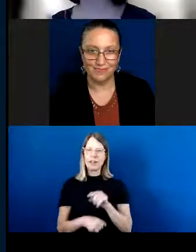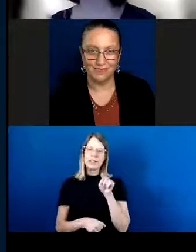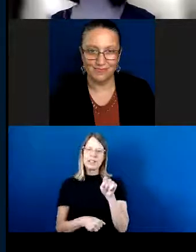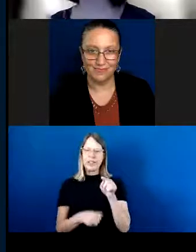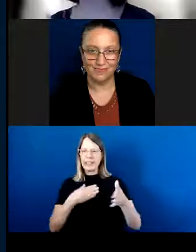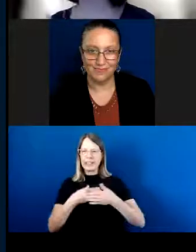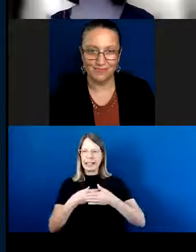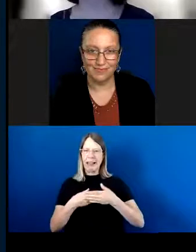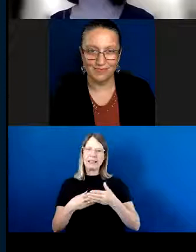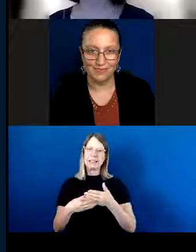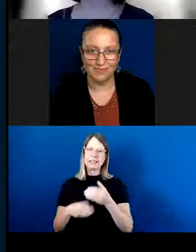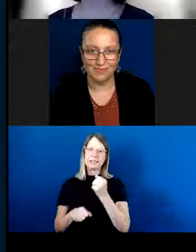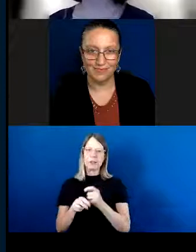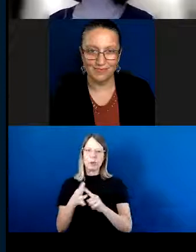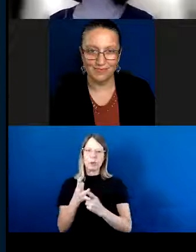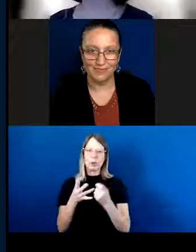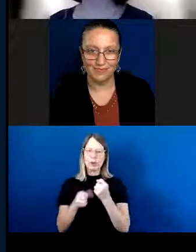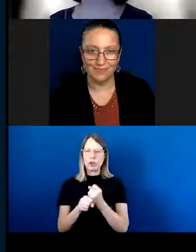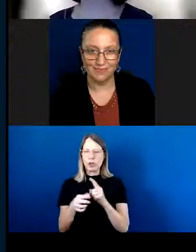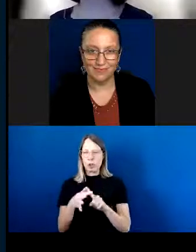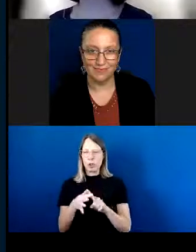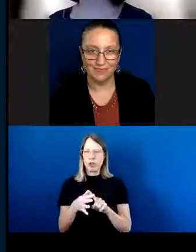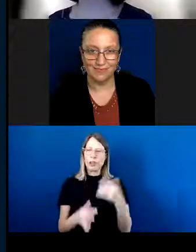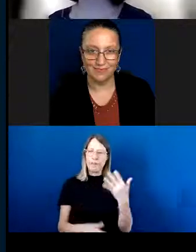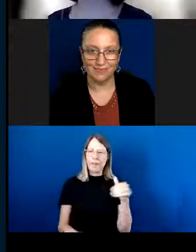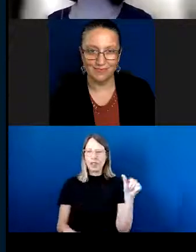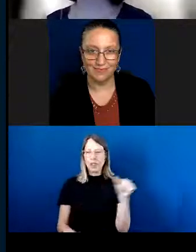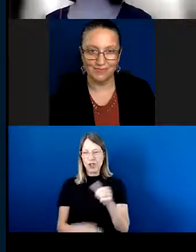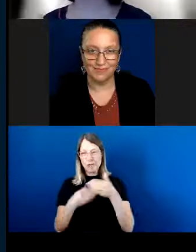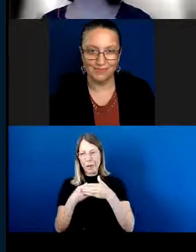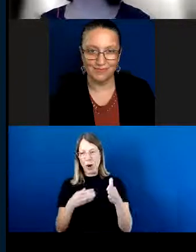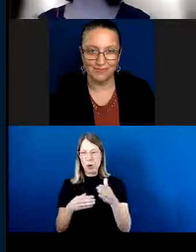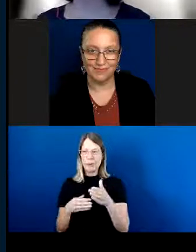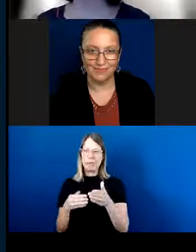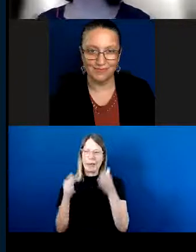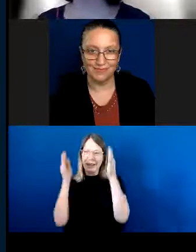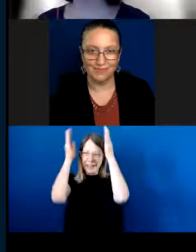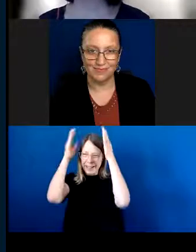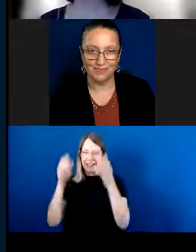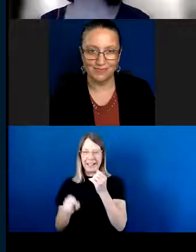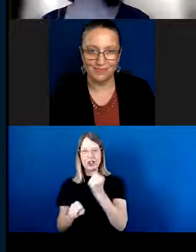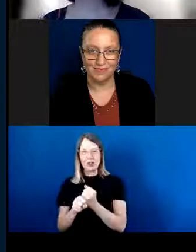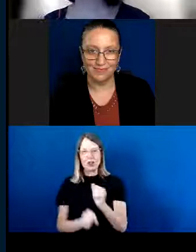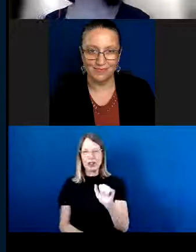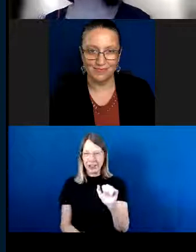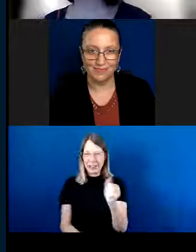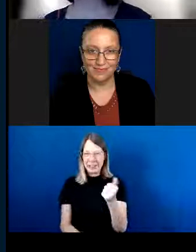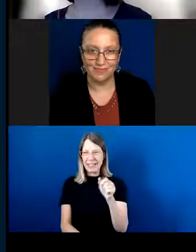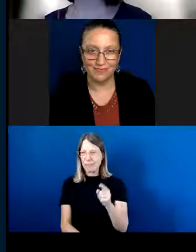and intended to be opened in 1952 by King George VI on his planned visit to Australia, but following his sudden